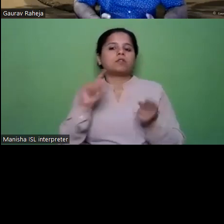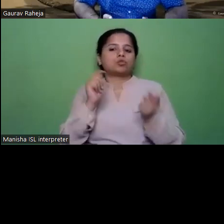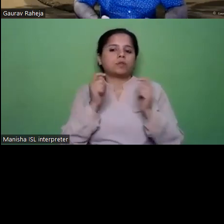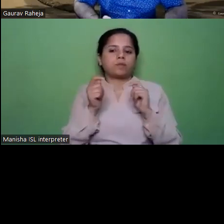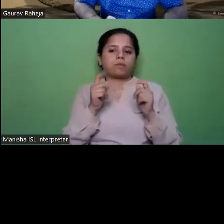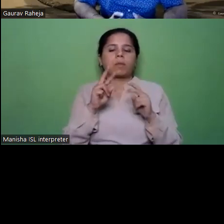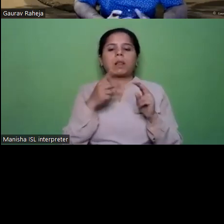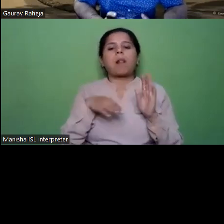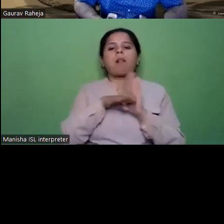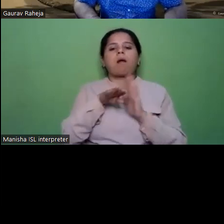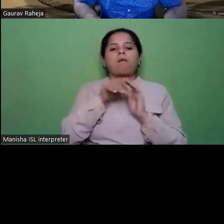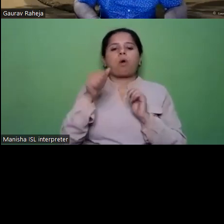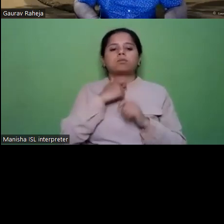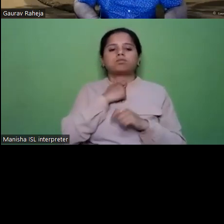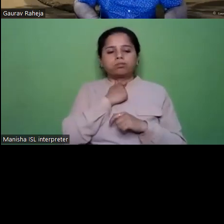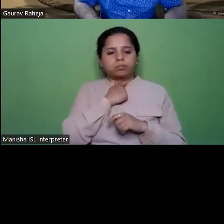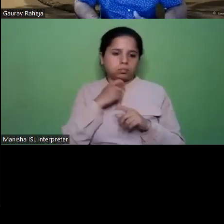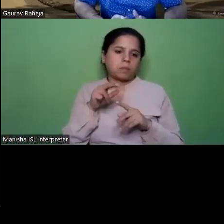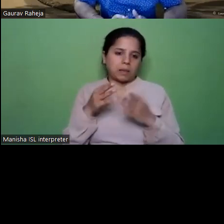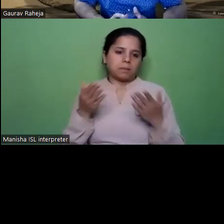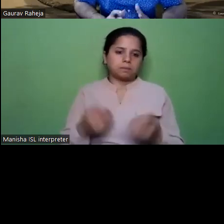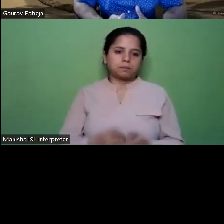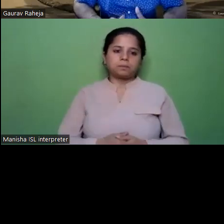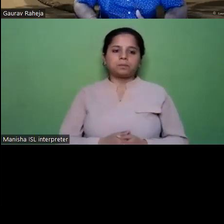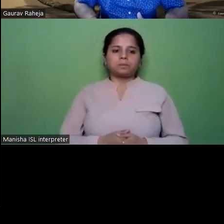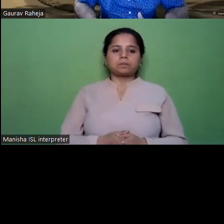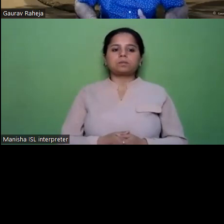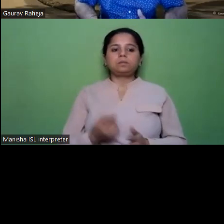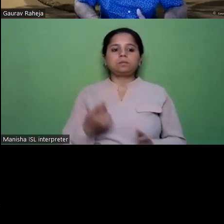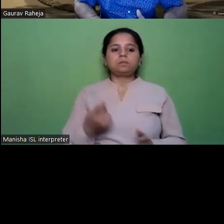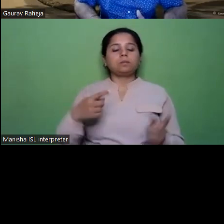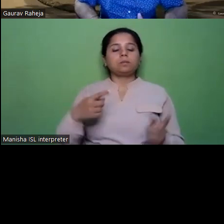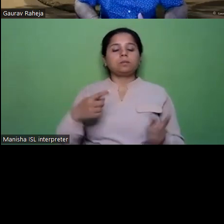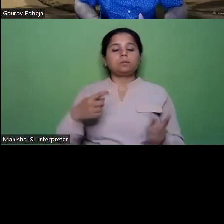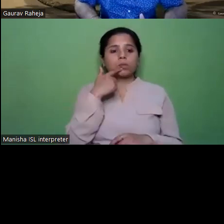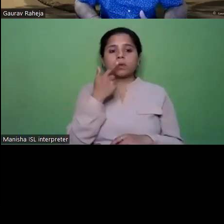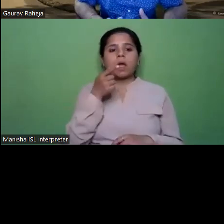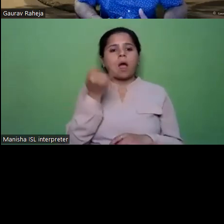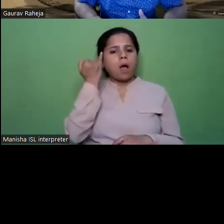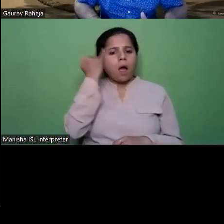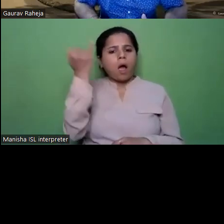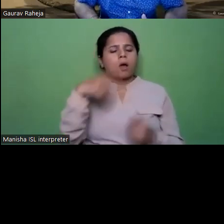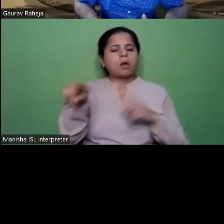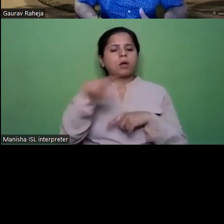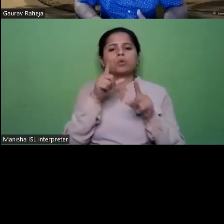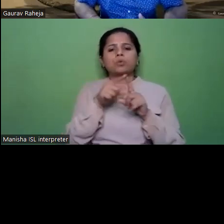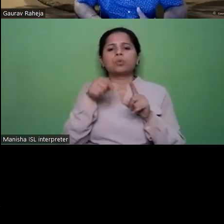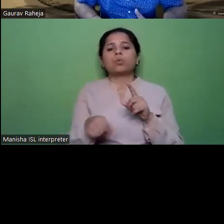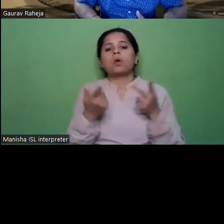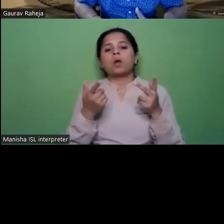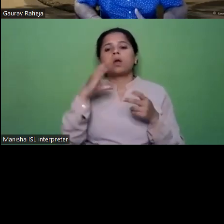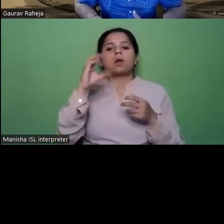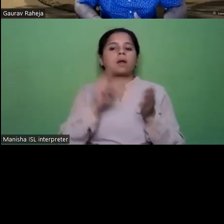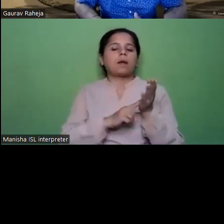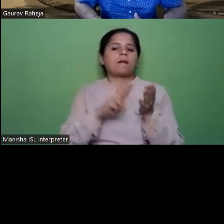of commitment, in simple words, on the idea that is being communicated through the Convention for the Rights